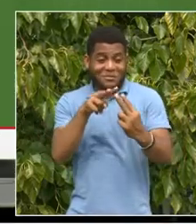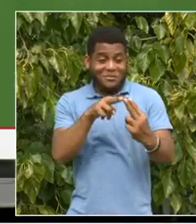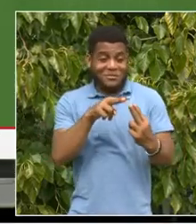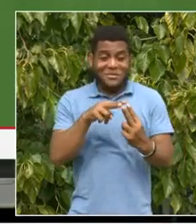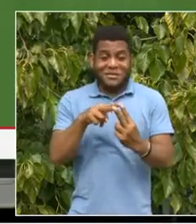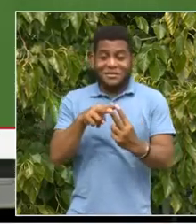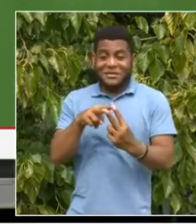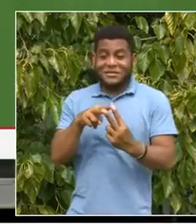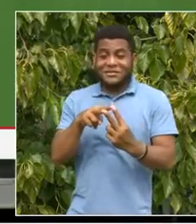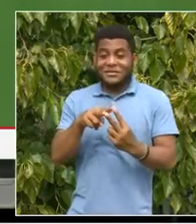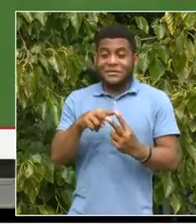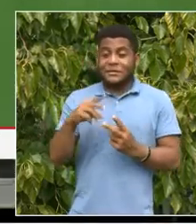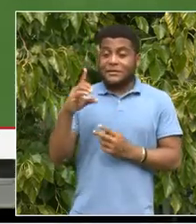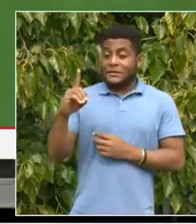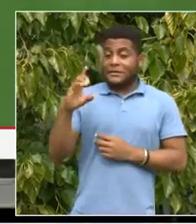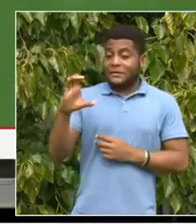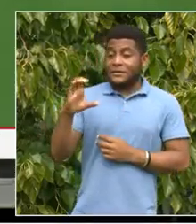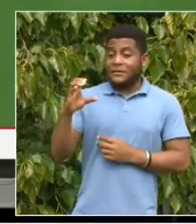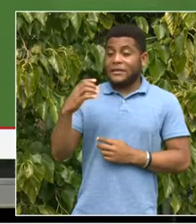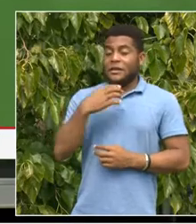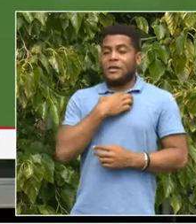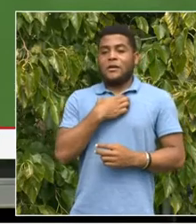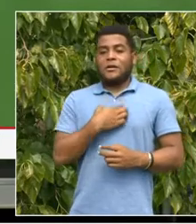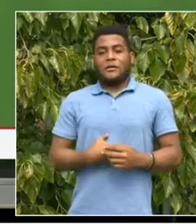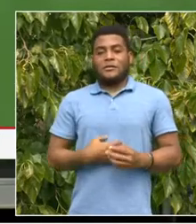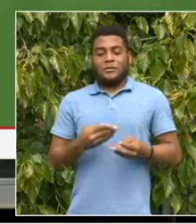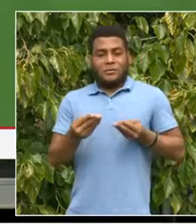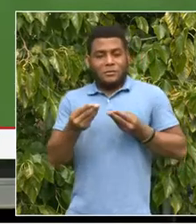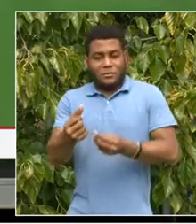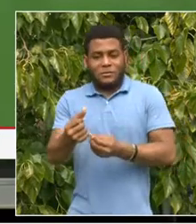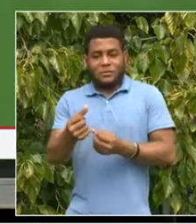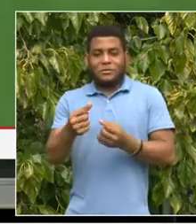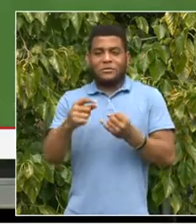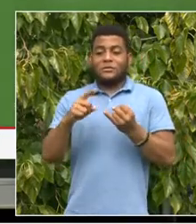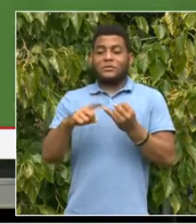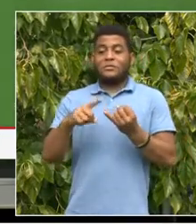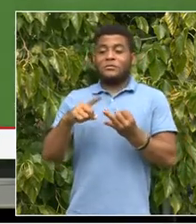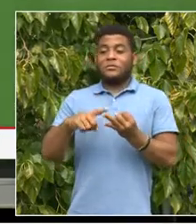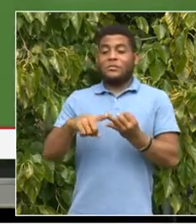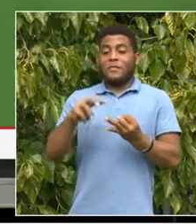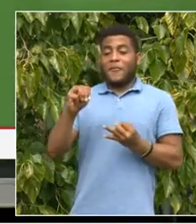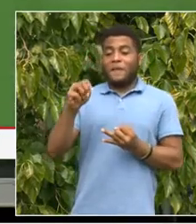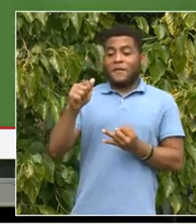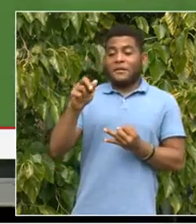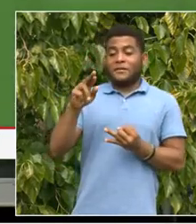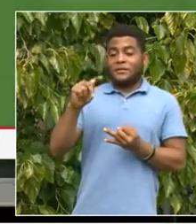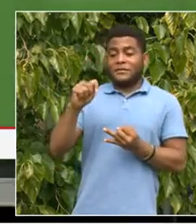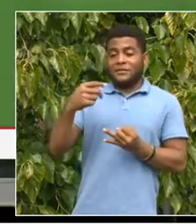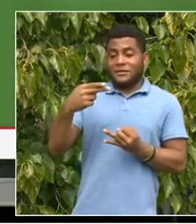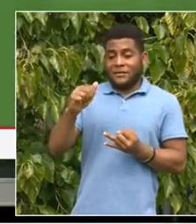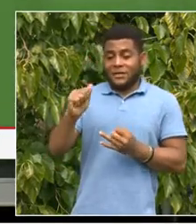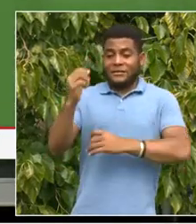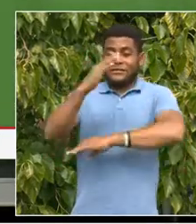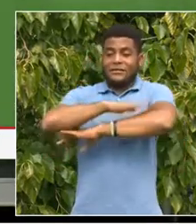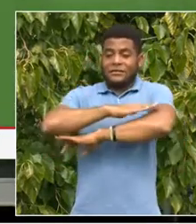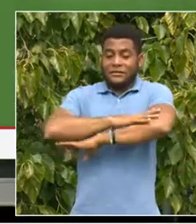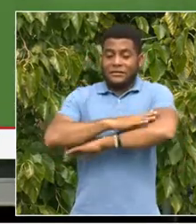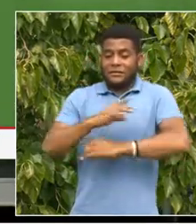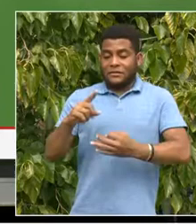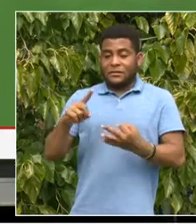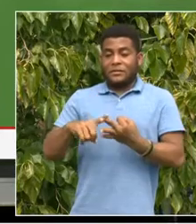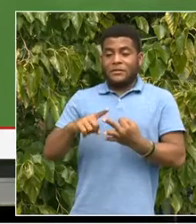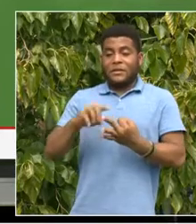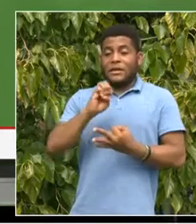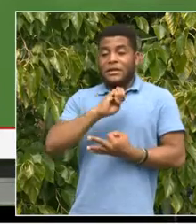DC Hunger Solutions, DC Central Kitchen, Martha's Table. I saw East of the River Family